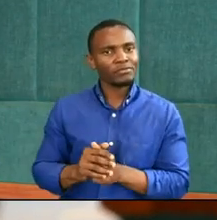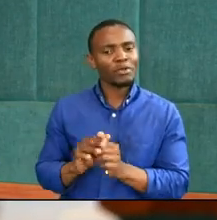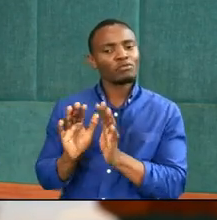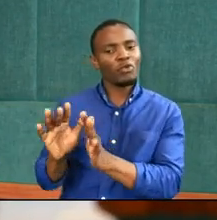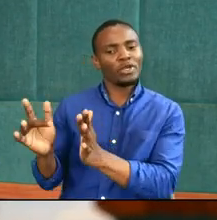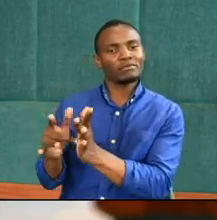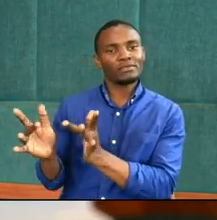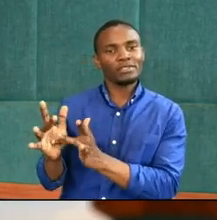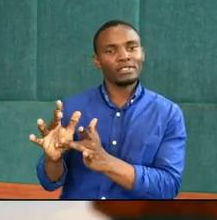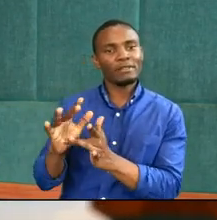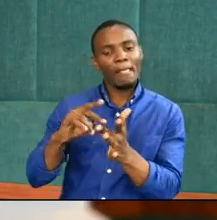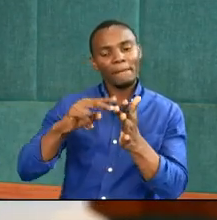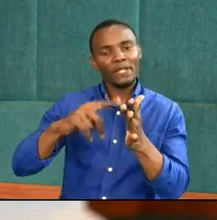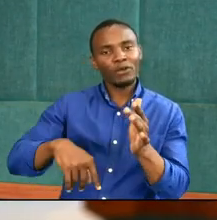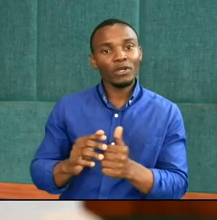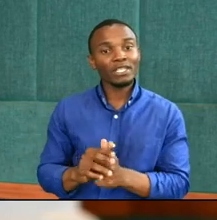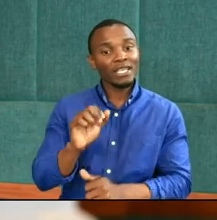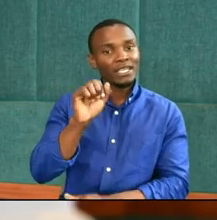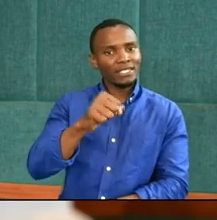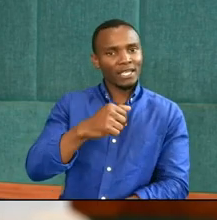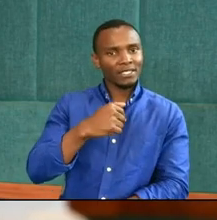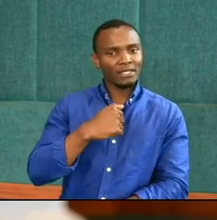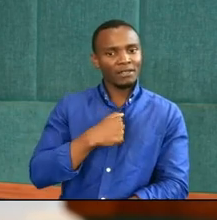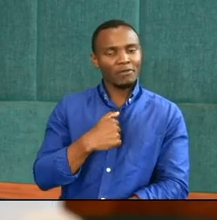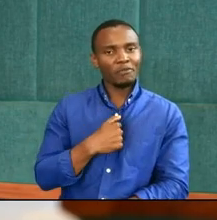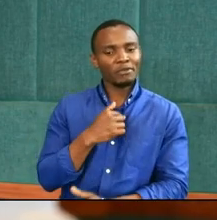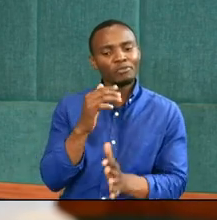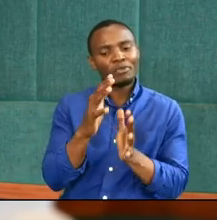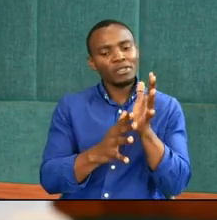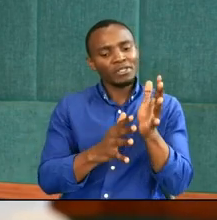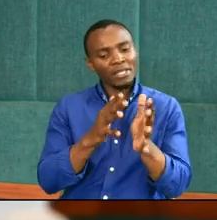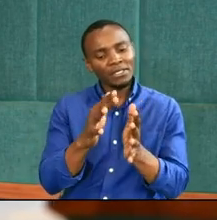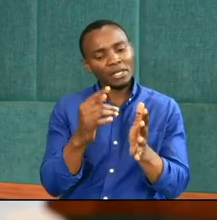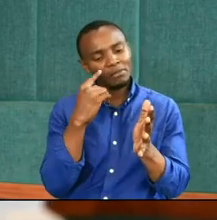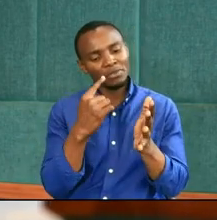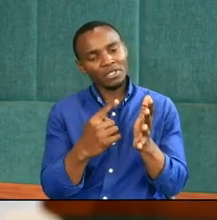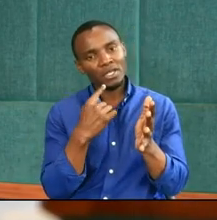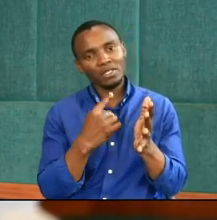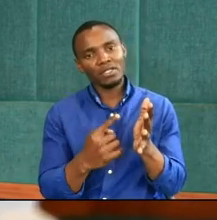Which tells me that even though I gave you the signs,